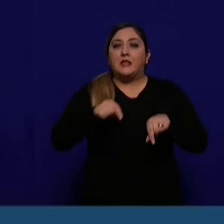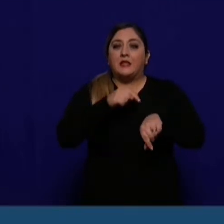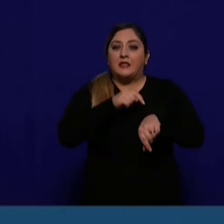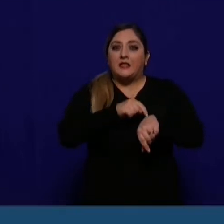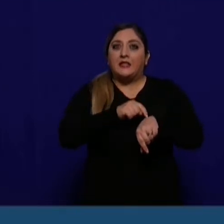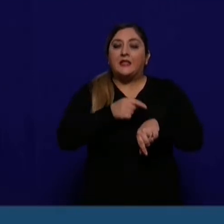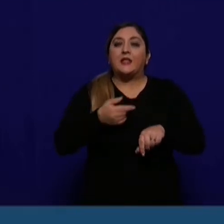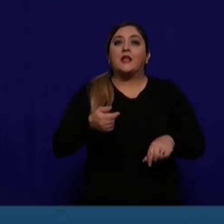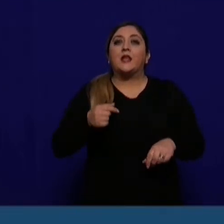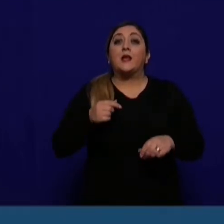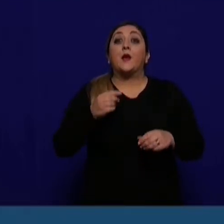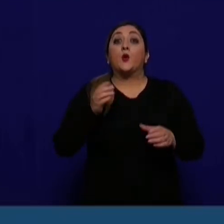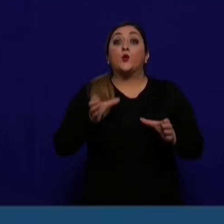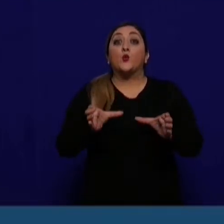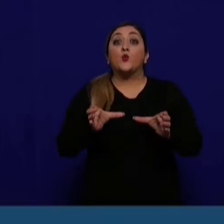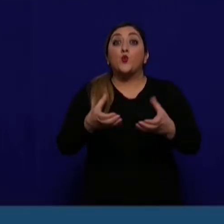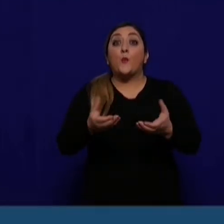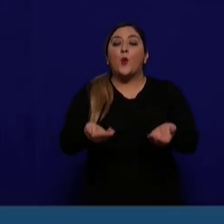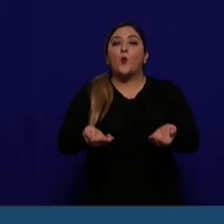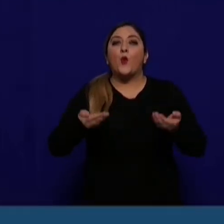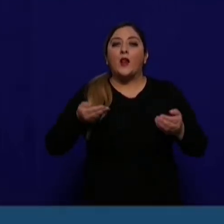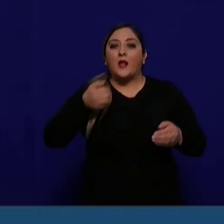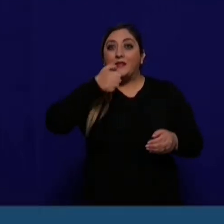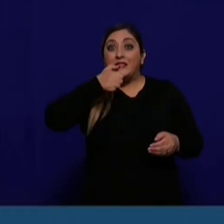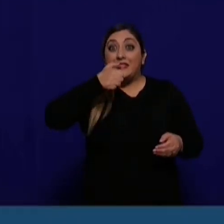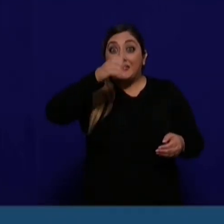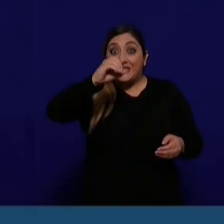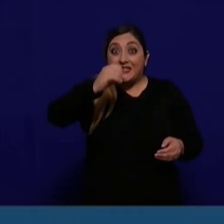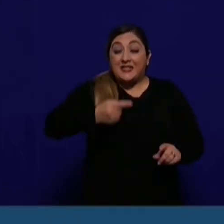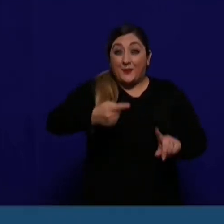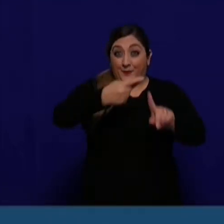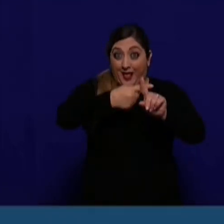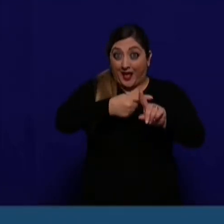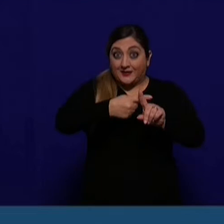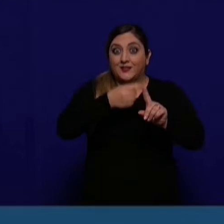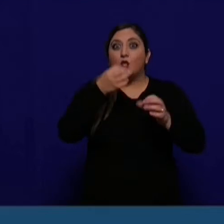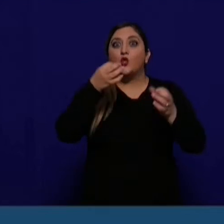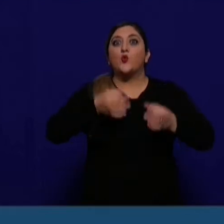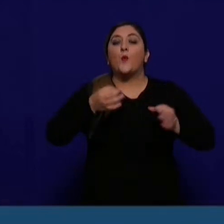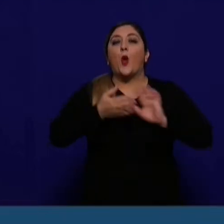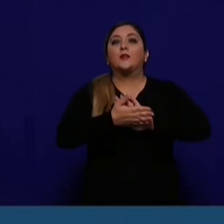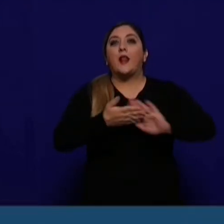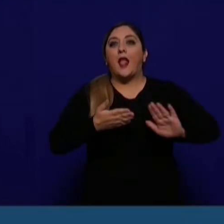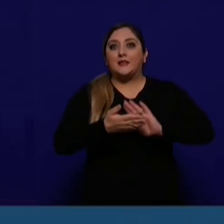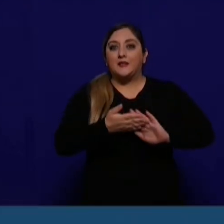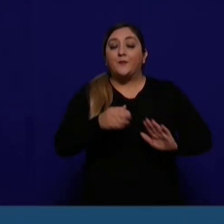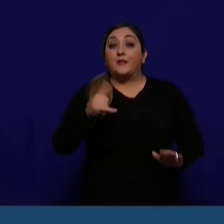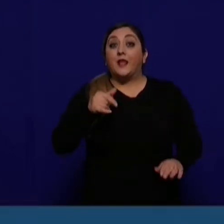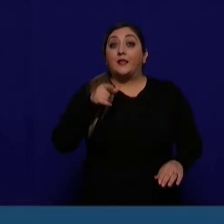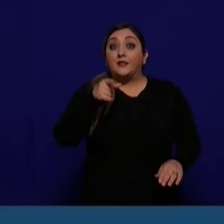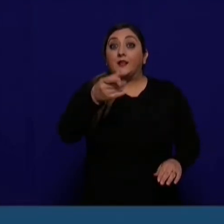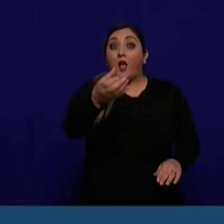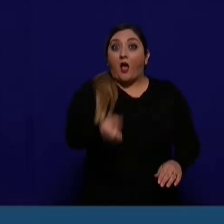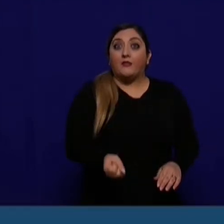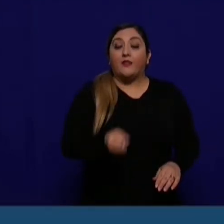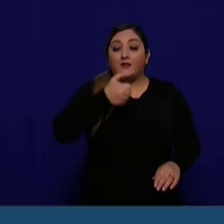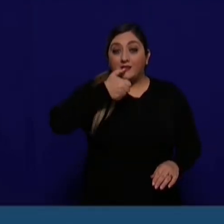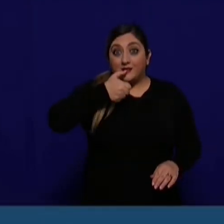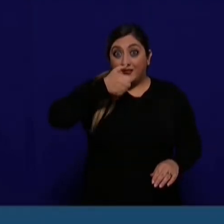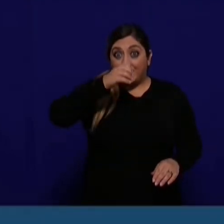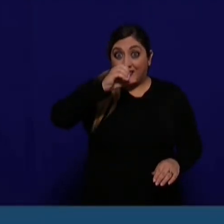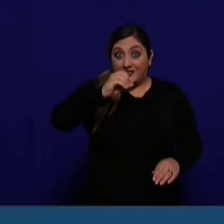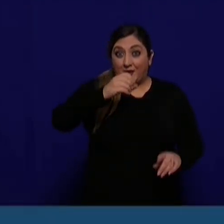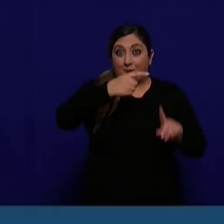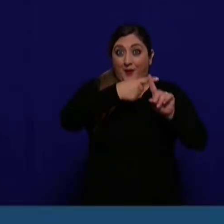l-inviti kollha. Jiġifieri jekk baqa' xi ħadd li għandu l fuq minn 60 sena u għadu marċivix invit, nitolbukom biex iċċemplunna